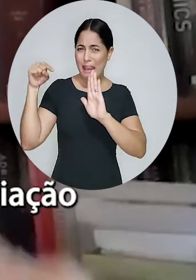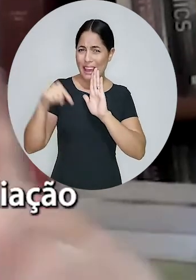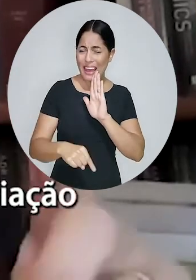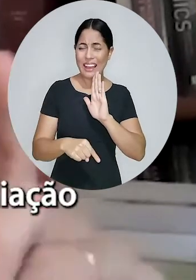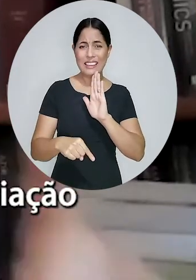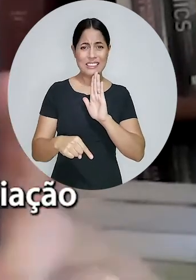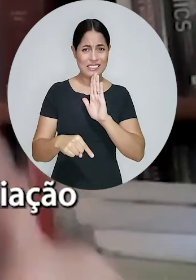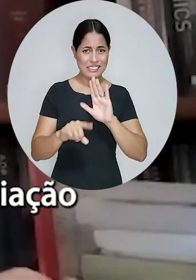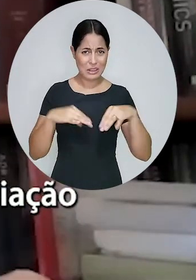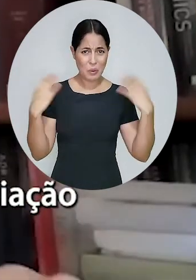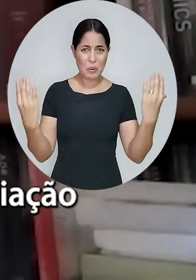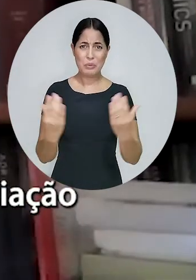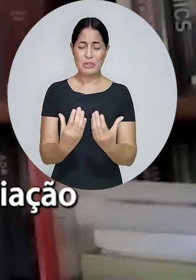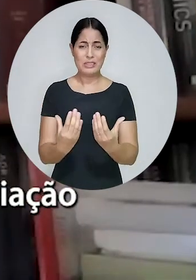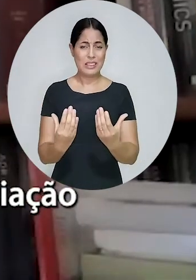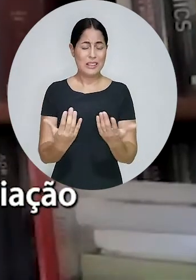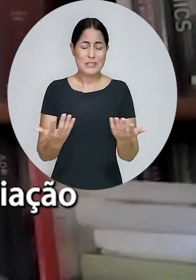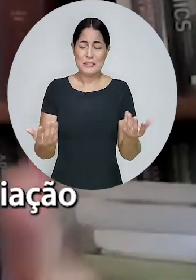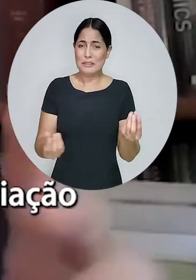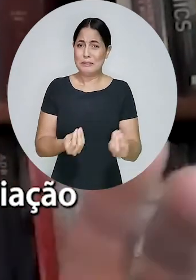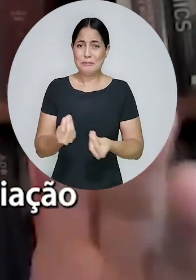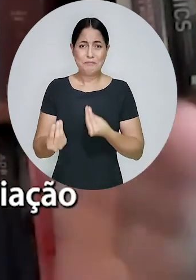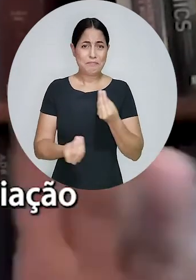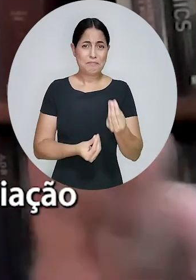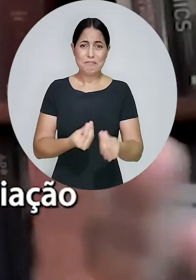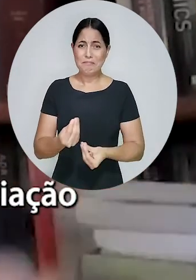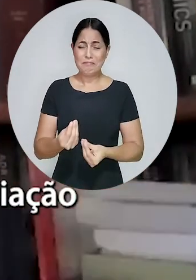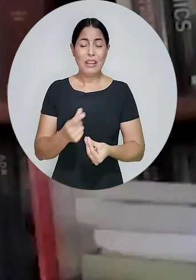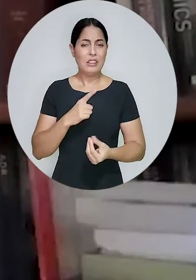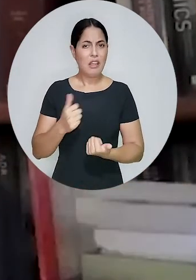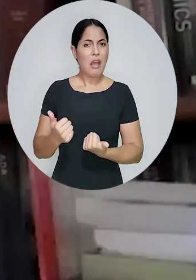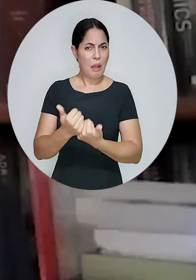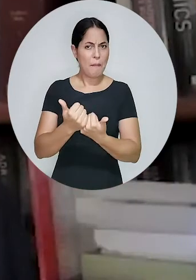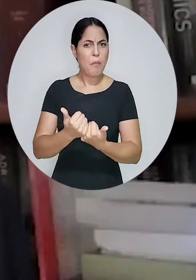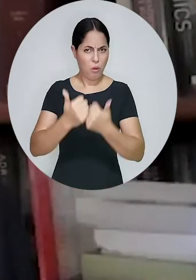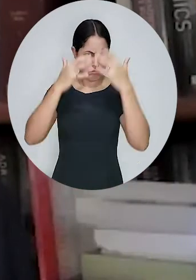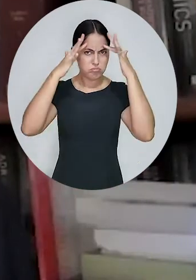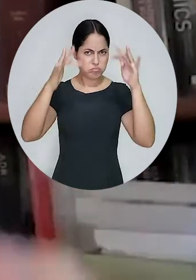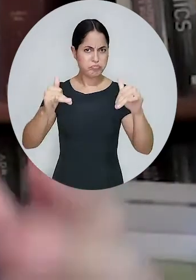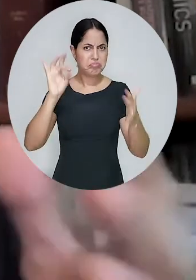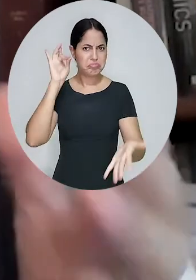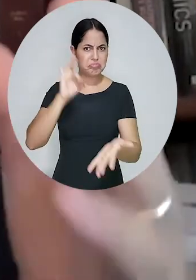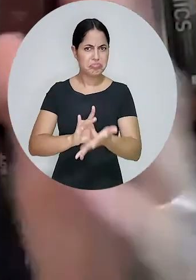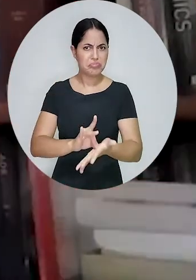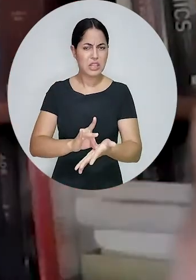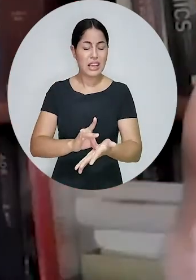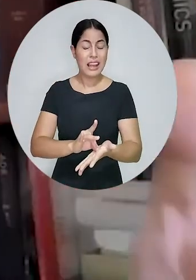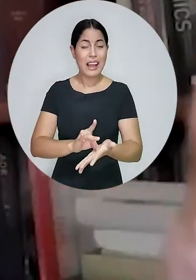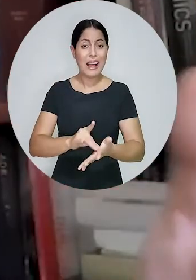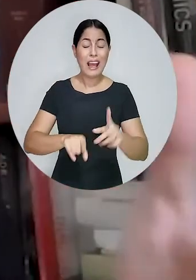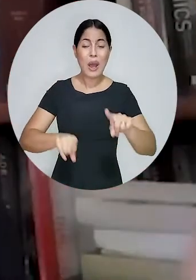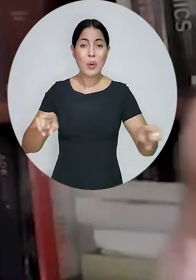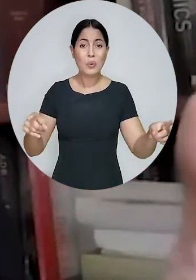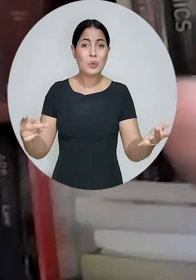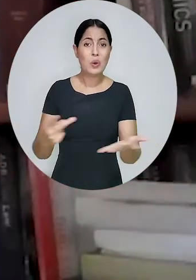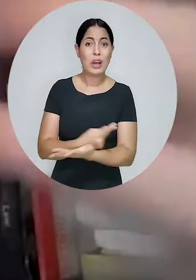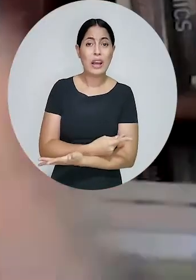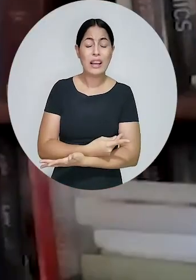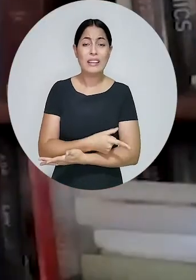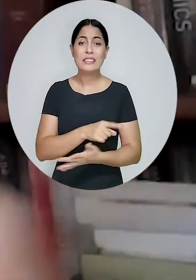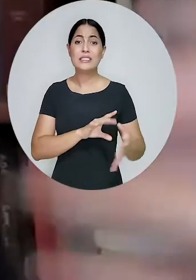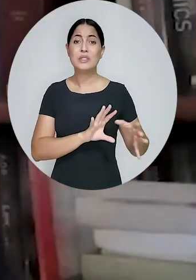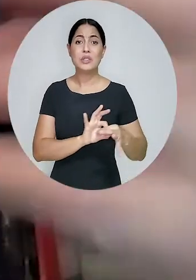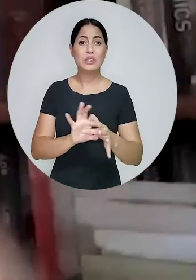the community mediation programs here in the United States, which provide assistance to the courts